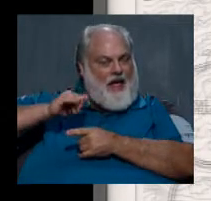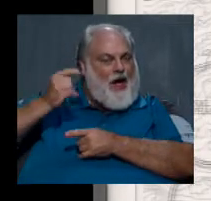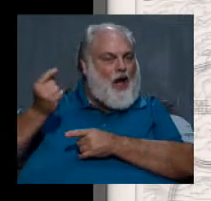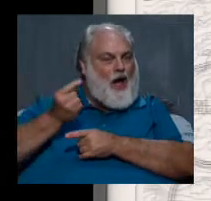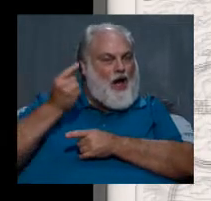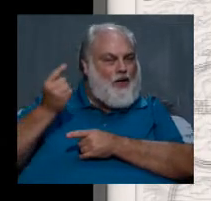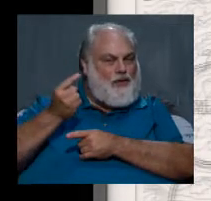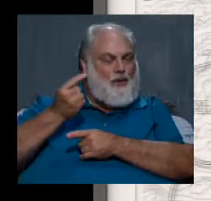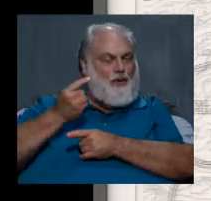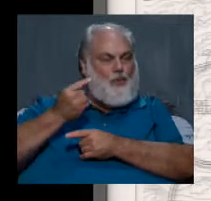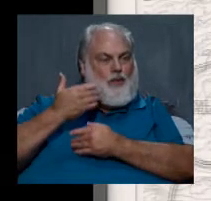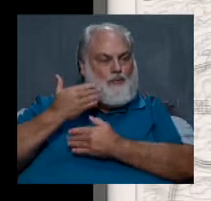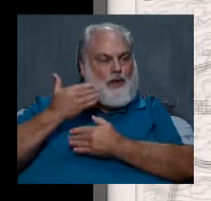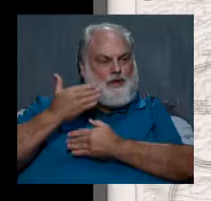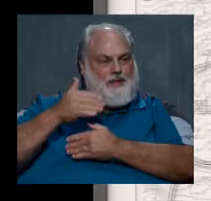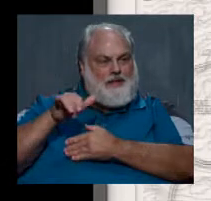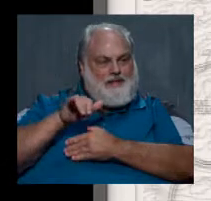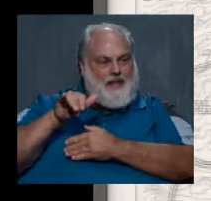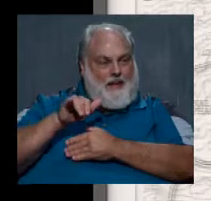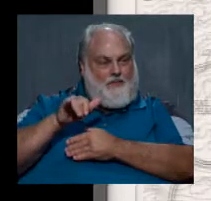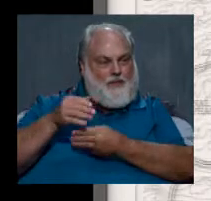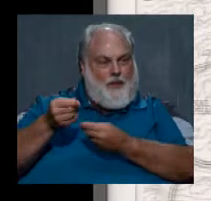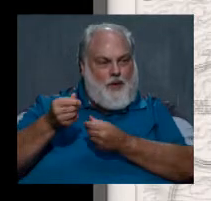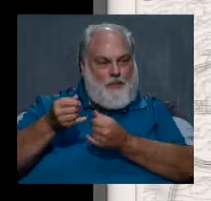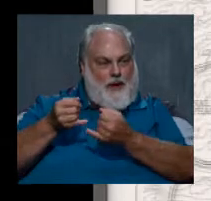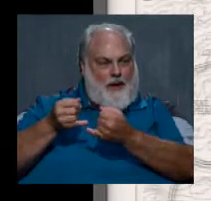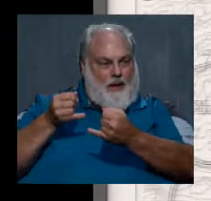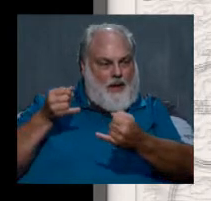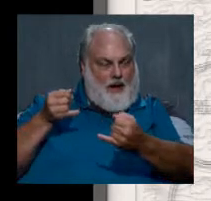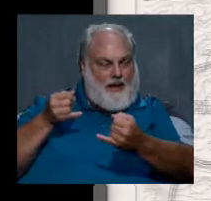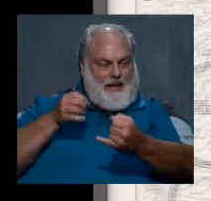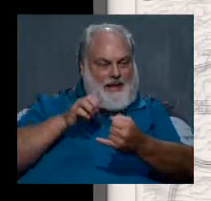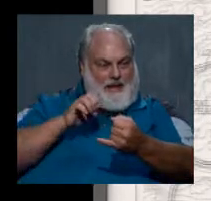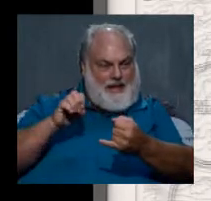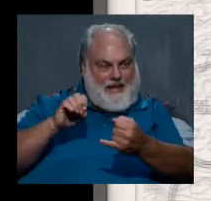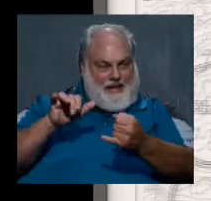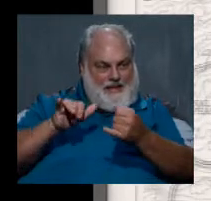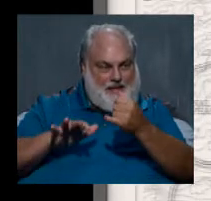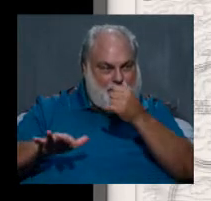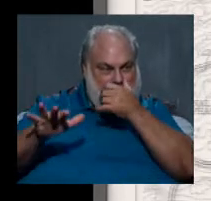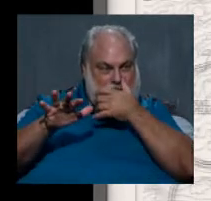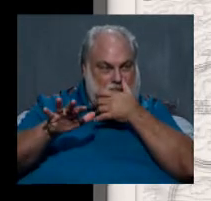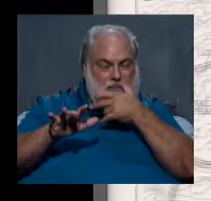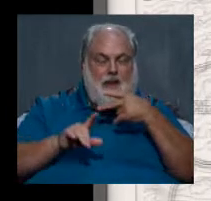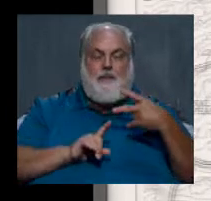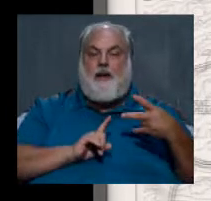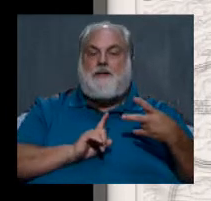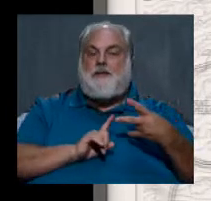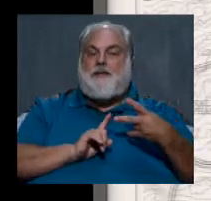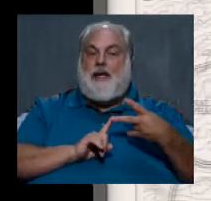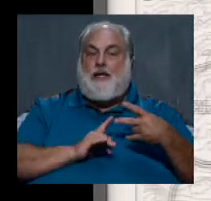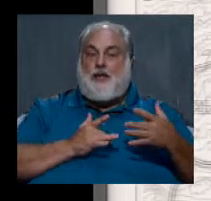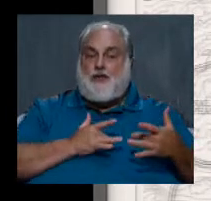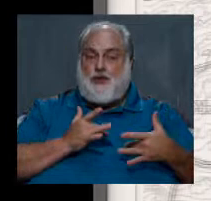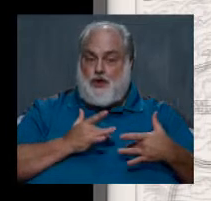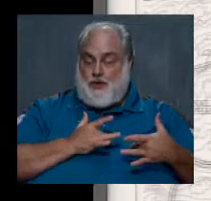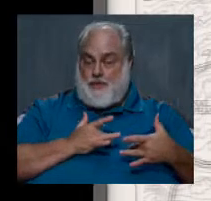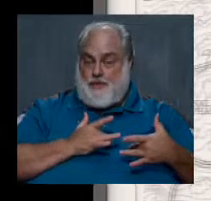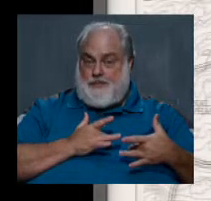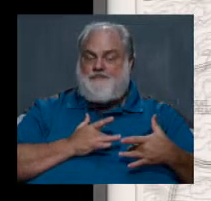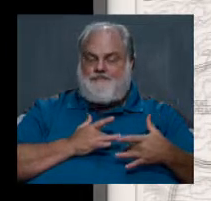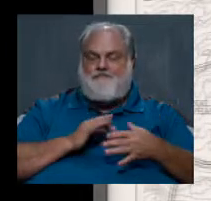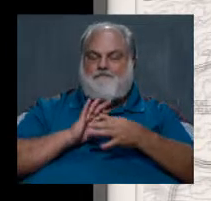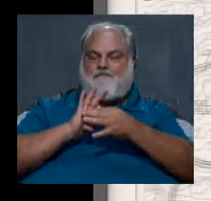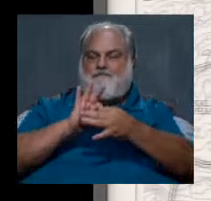same undisturbed buffer from my property line east of that. My second concern, however, is with